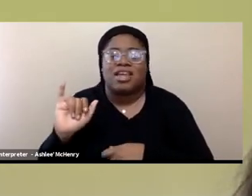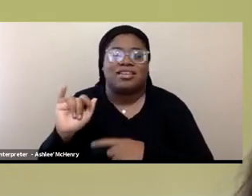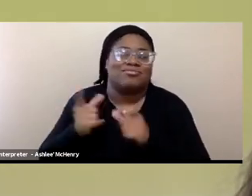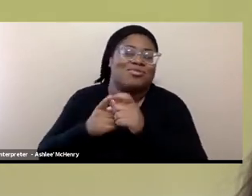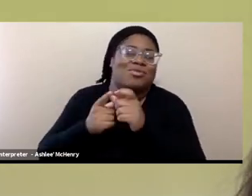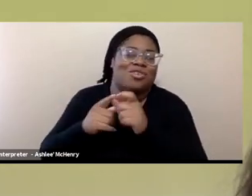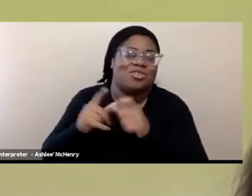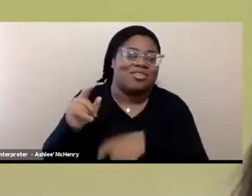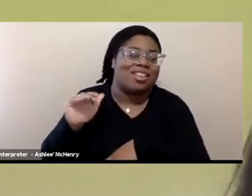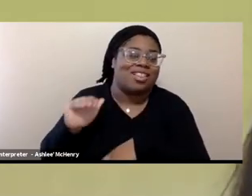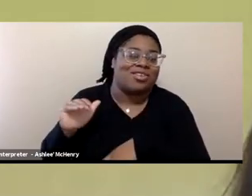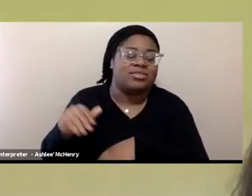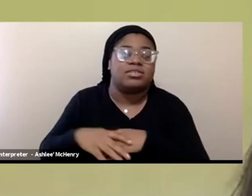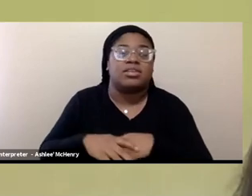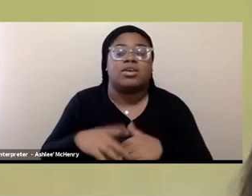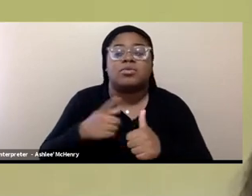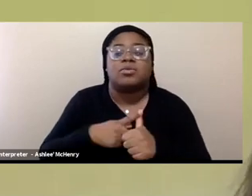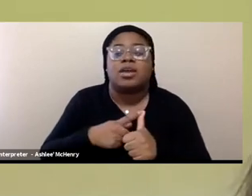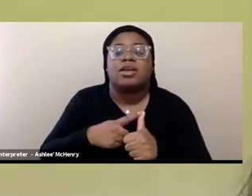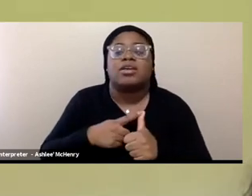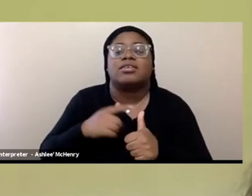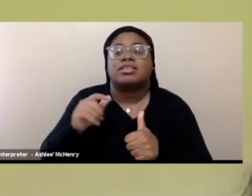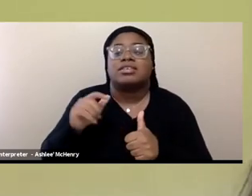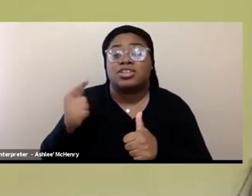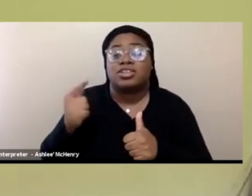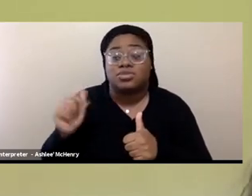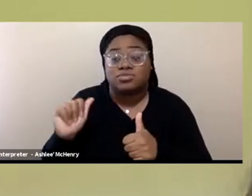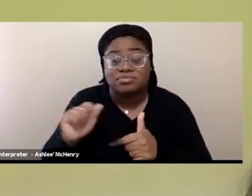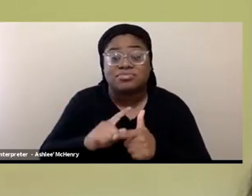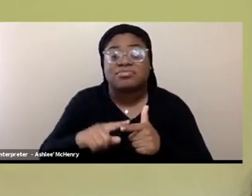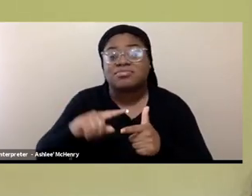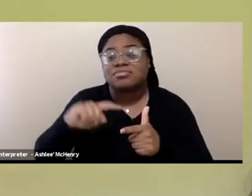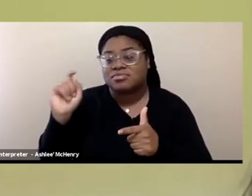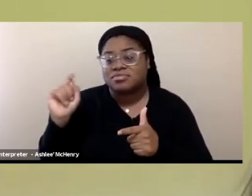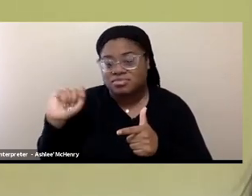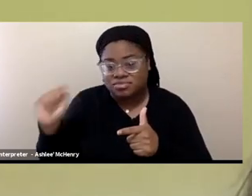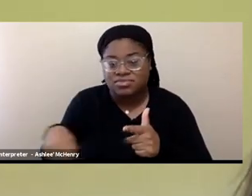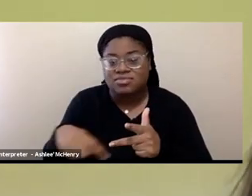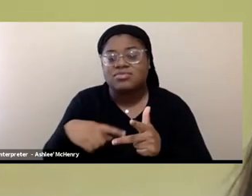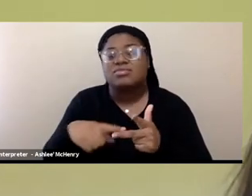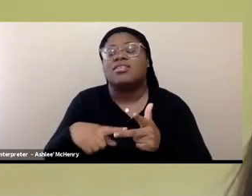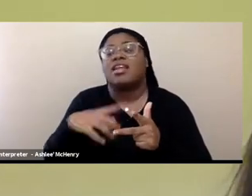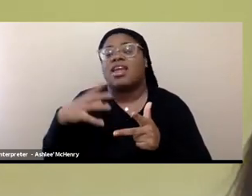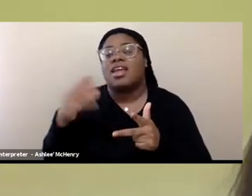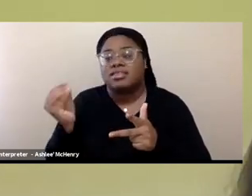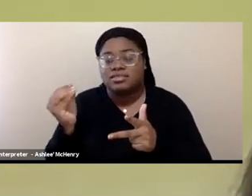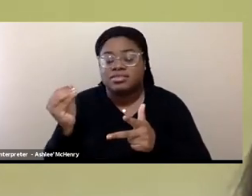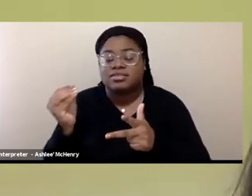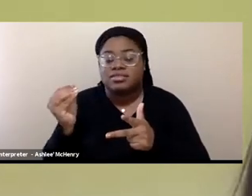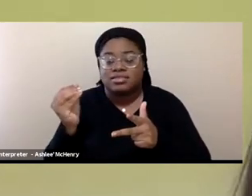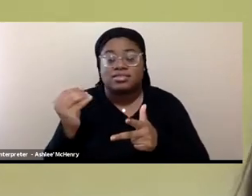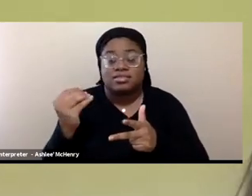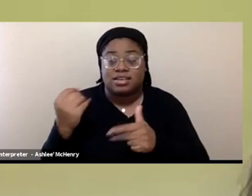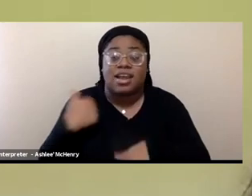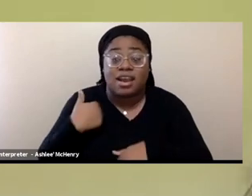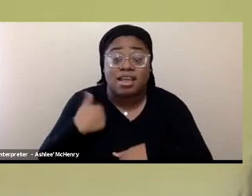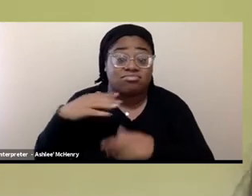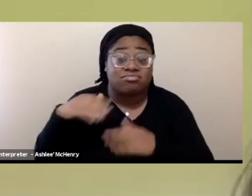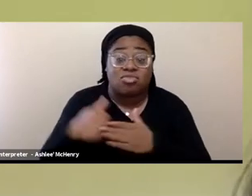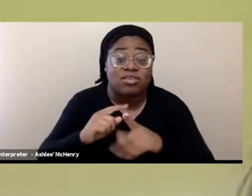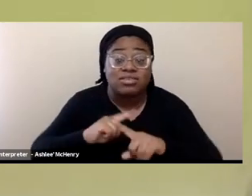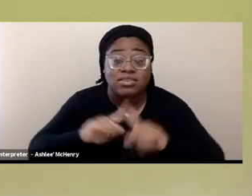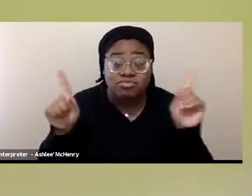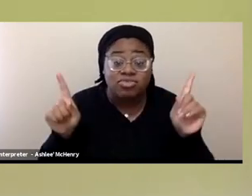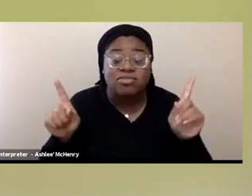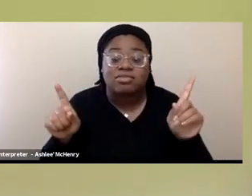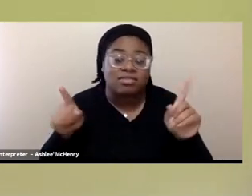were one was from Atlanta, one was from Texas, and one was from Canada. And they were so different, and they all came in and they didn't